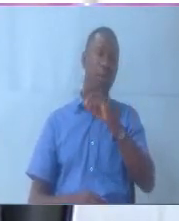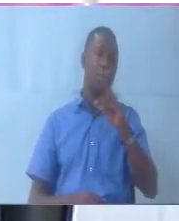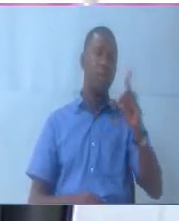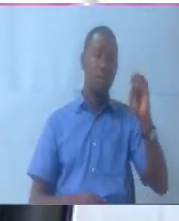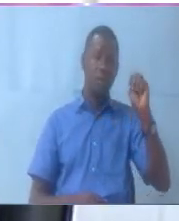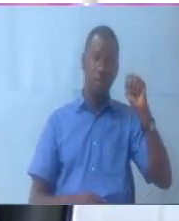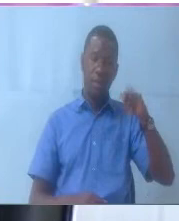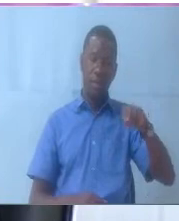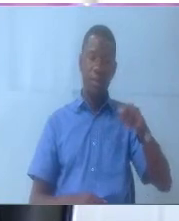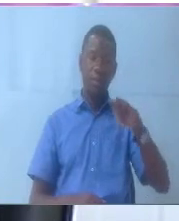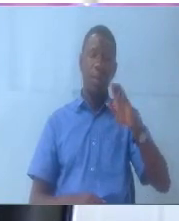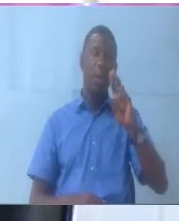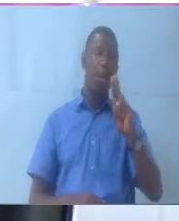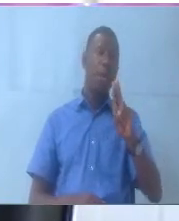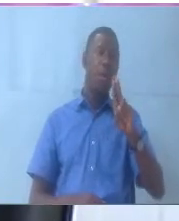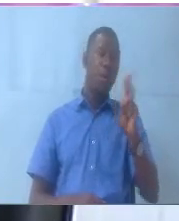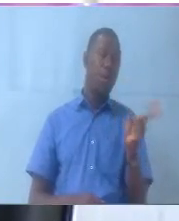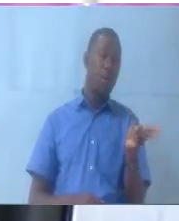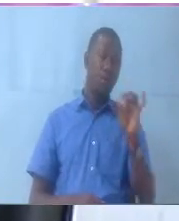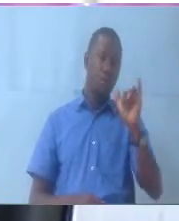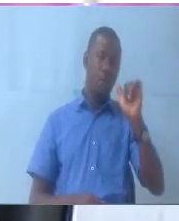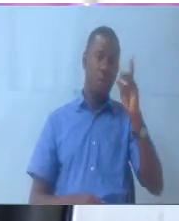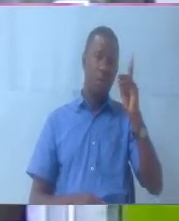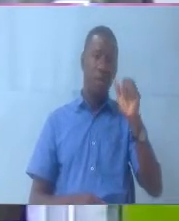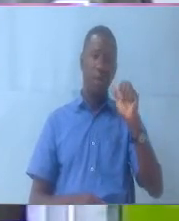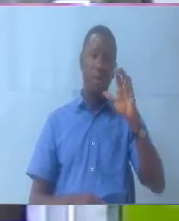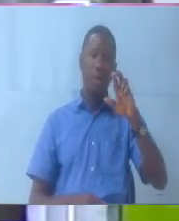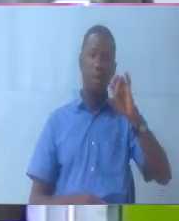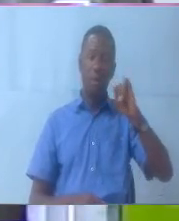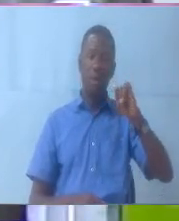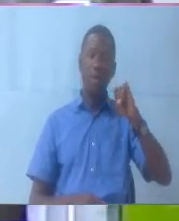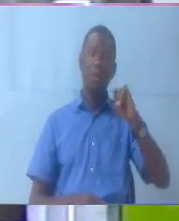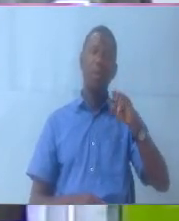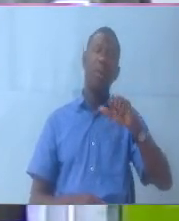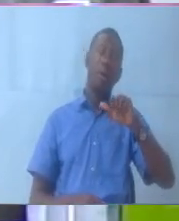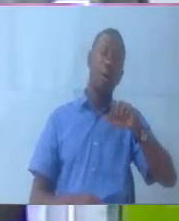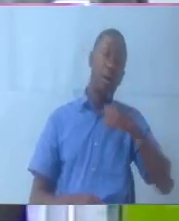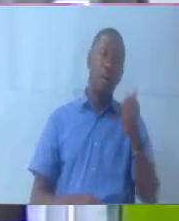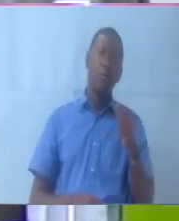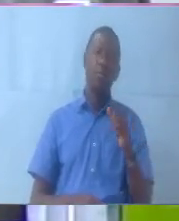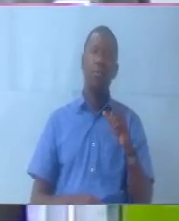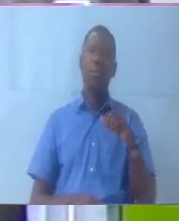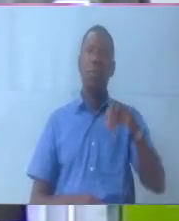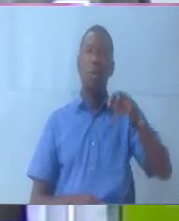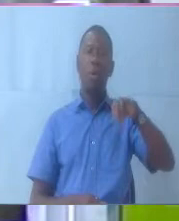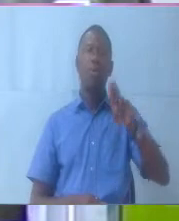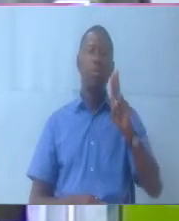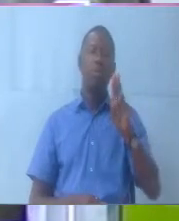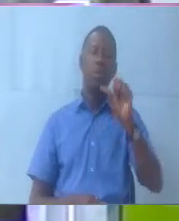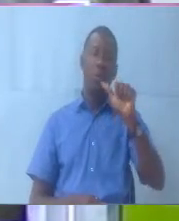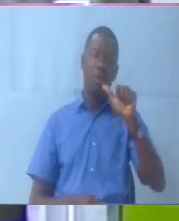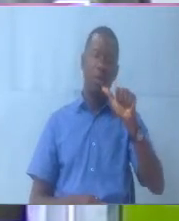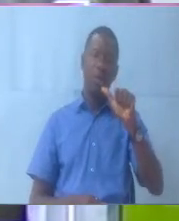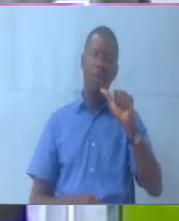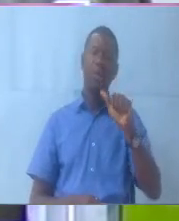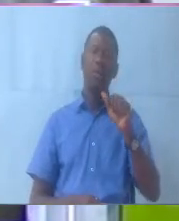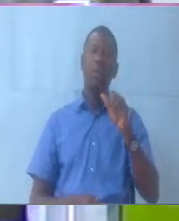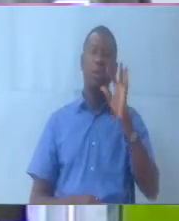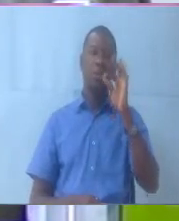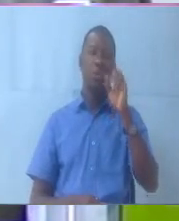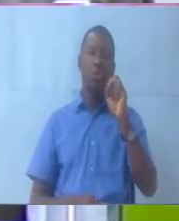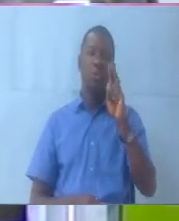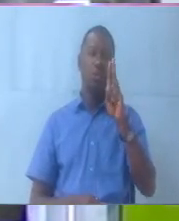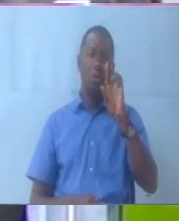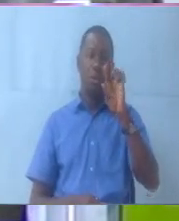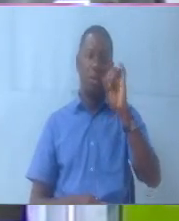anim Buya Toure. Could you give us little information about that case, what